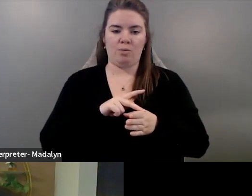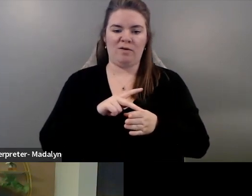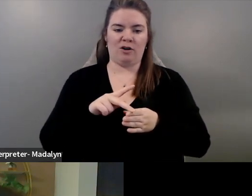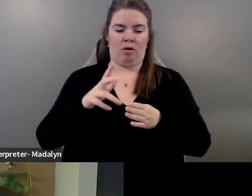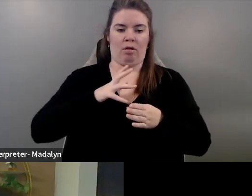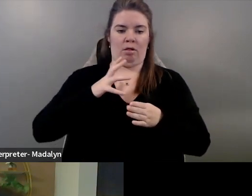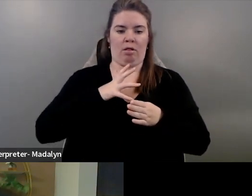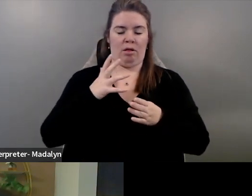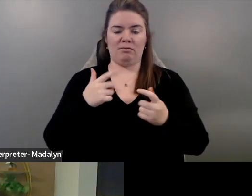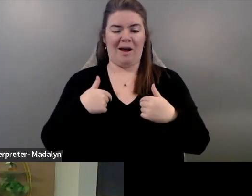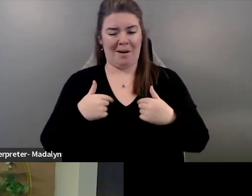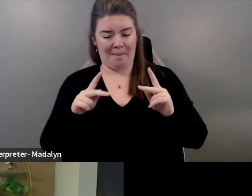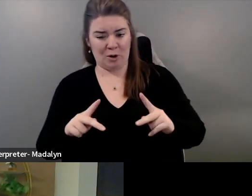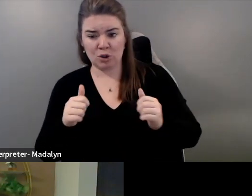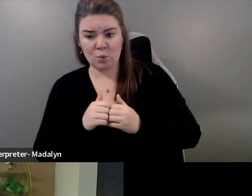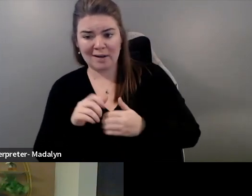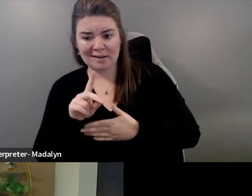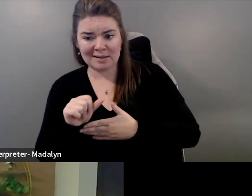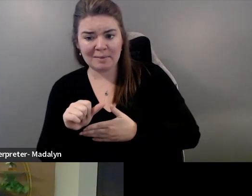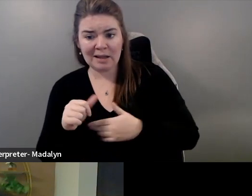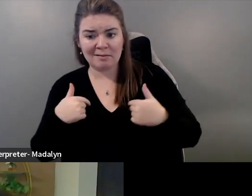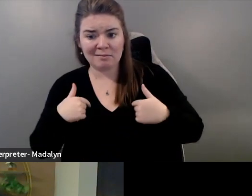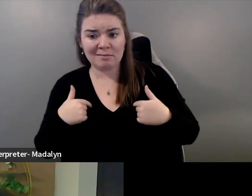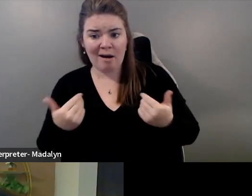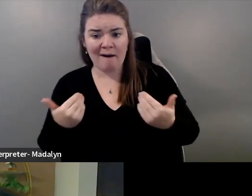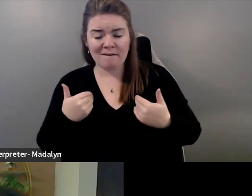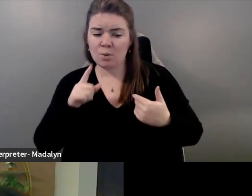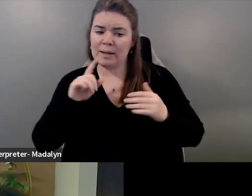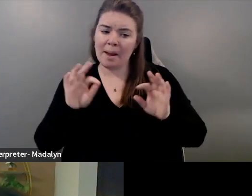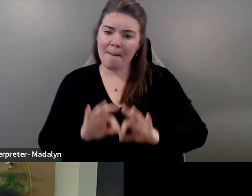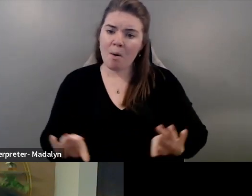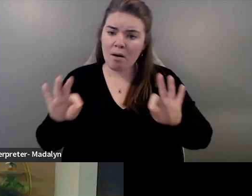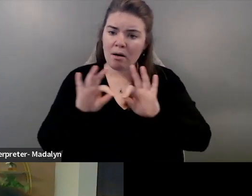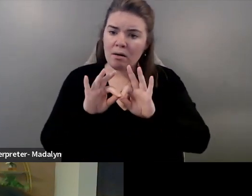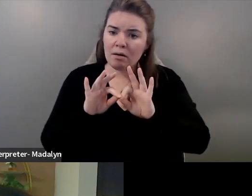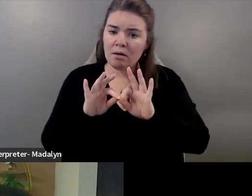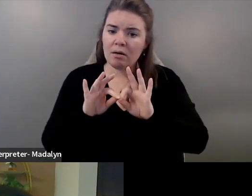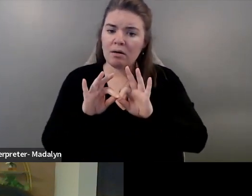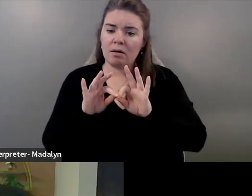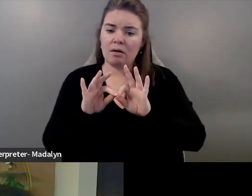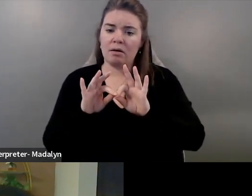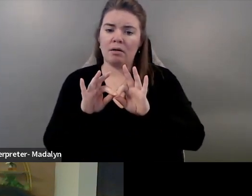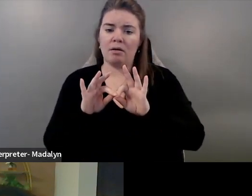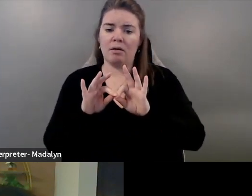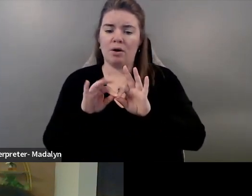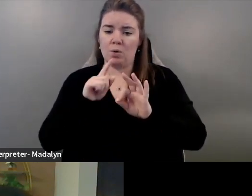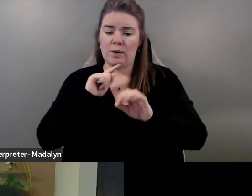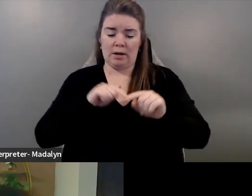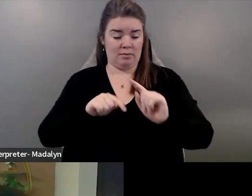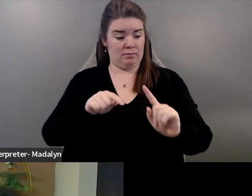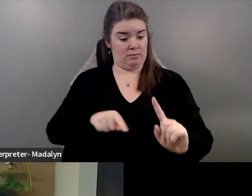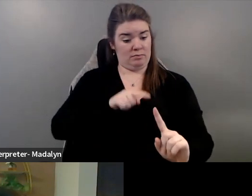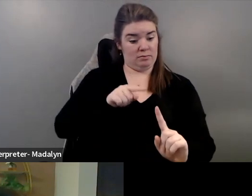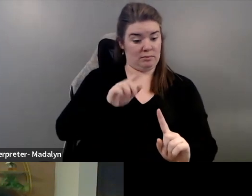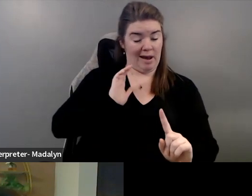you. And that's super important. And this goes back to this whole thing about our autonomy and